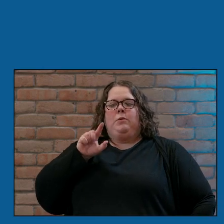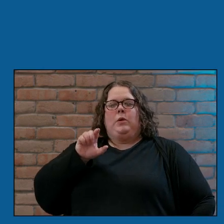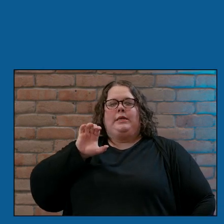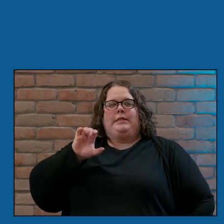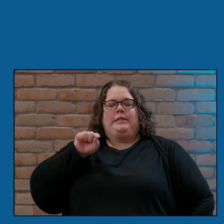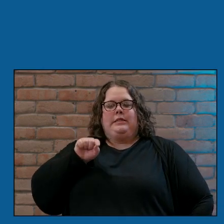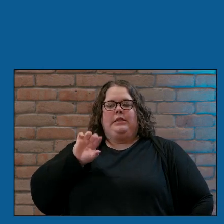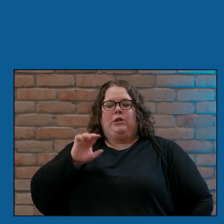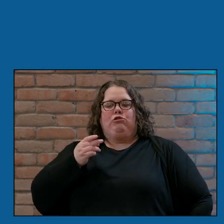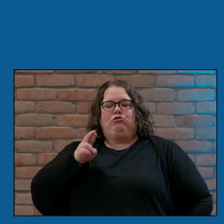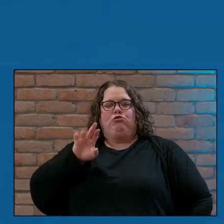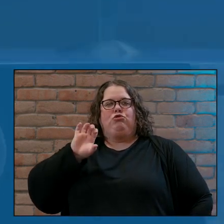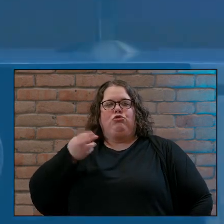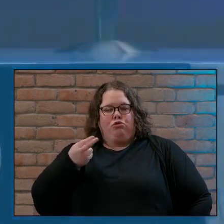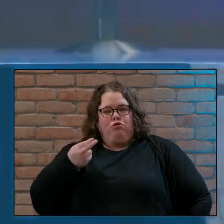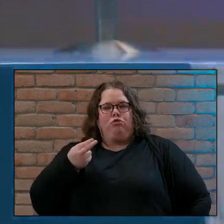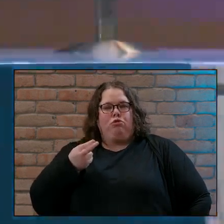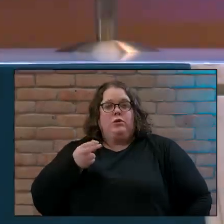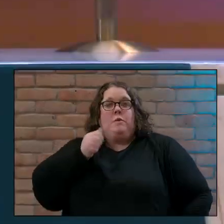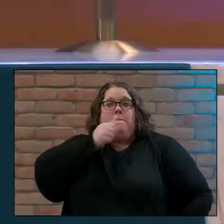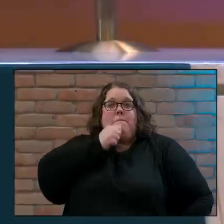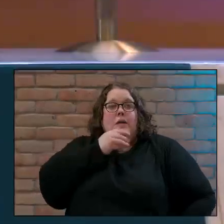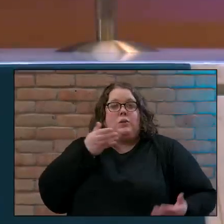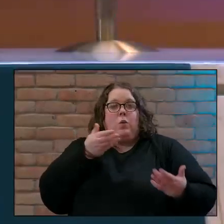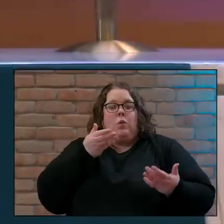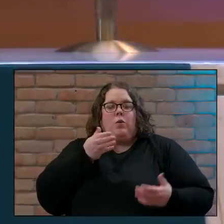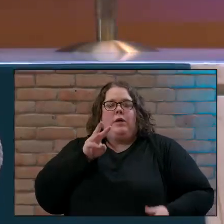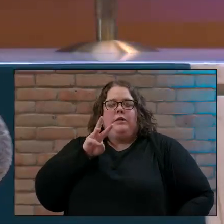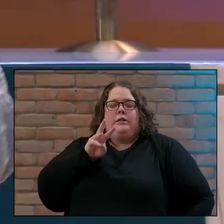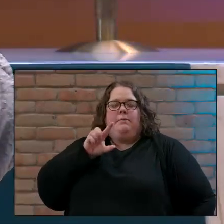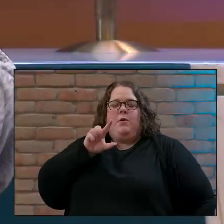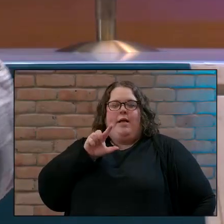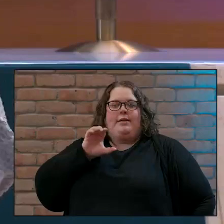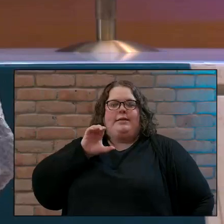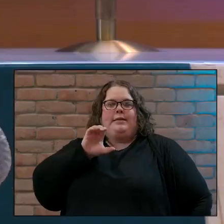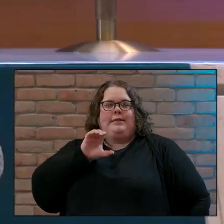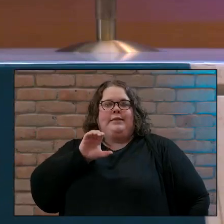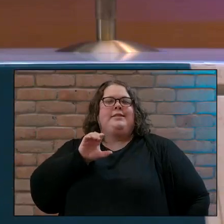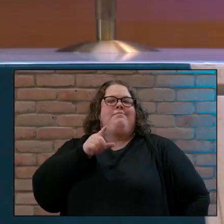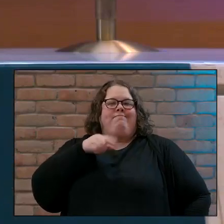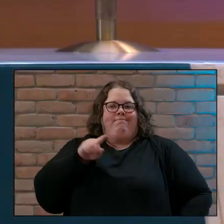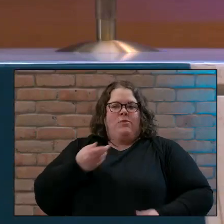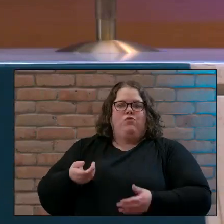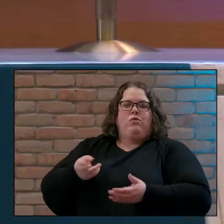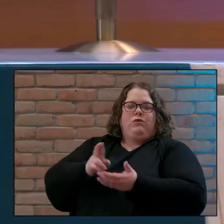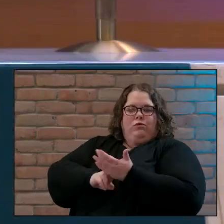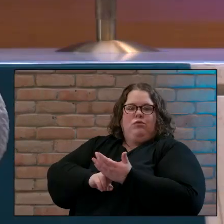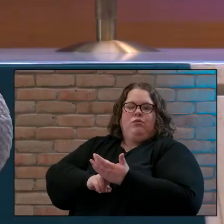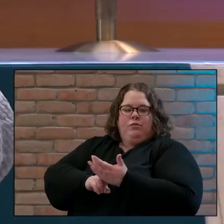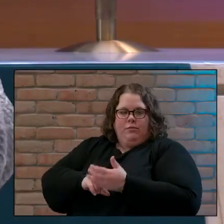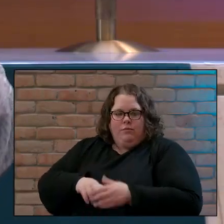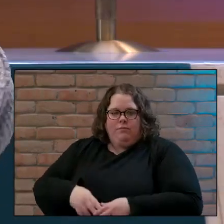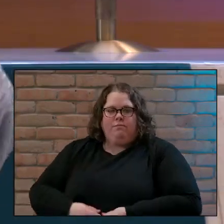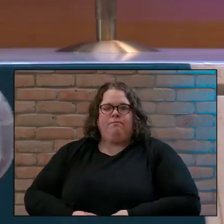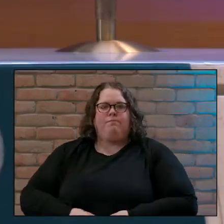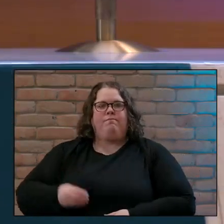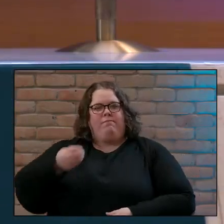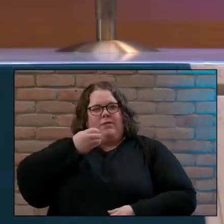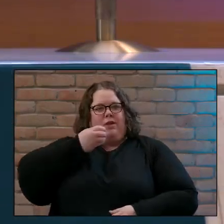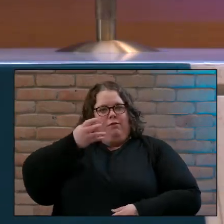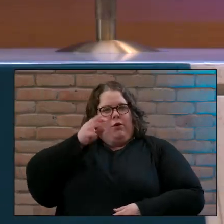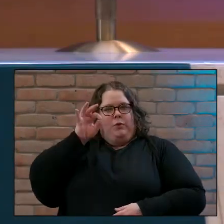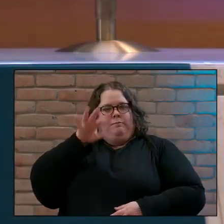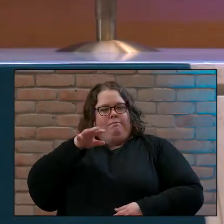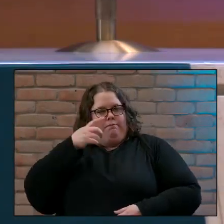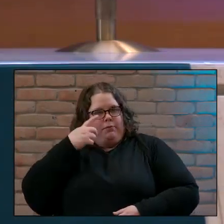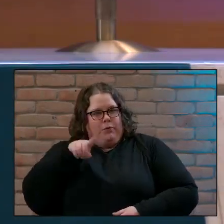info.wlc.church and use the password WLC to register for that weekend. Just a couple of notes I would share with you.